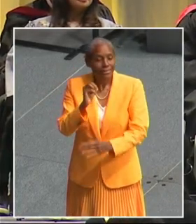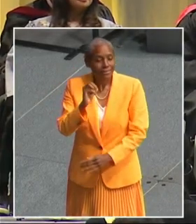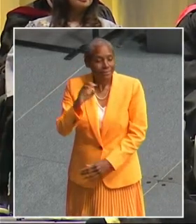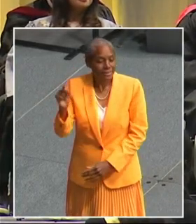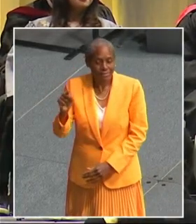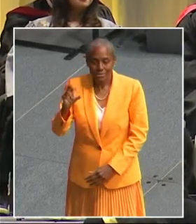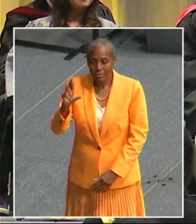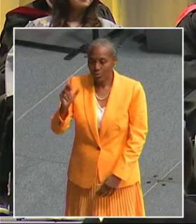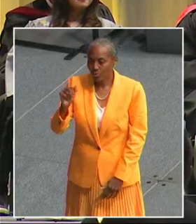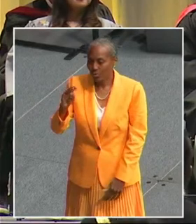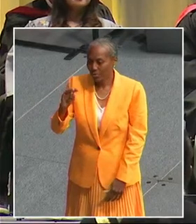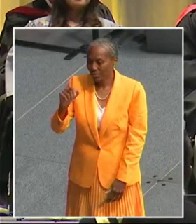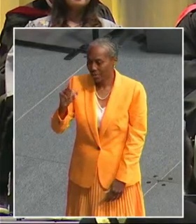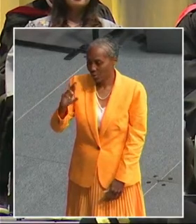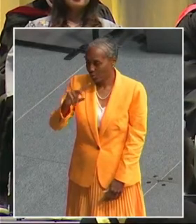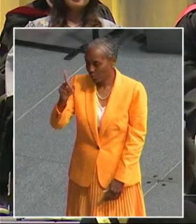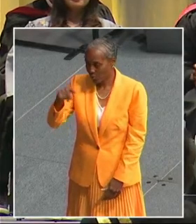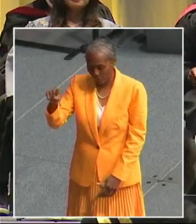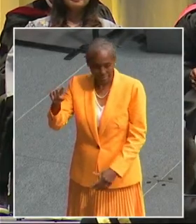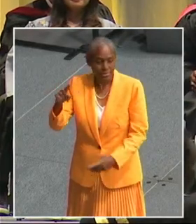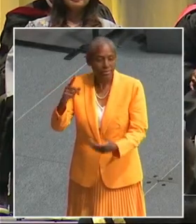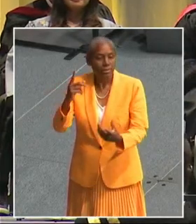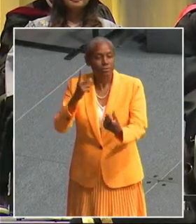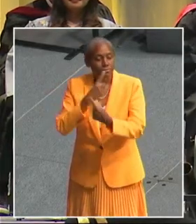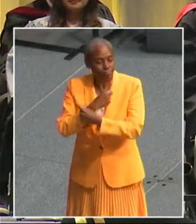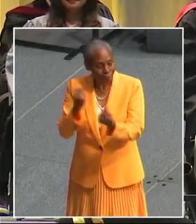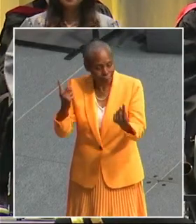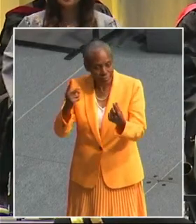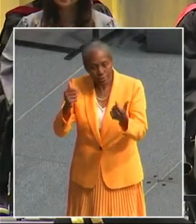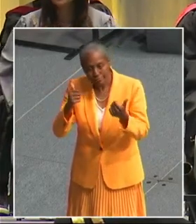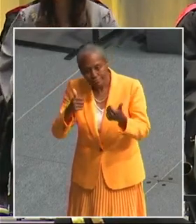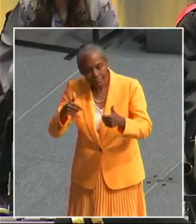to the podium and offer the benediction.